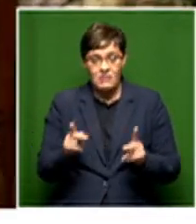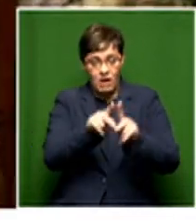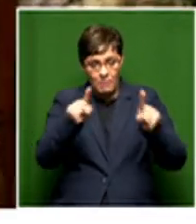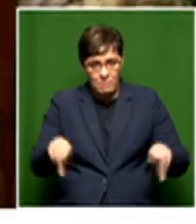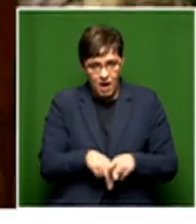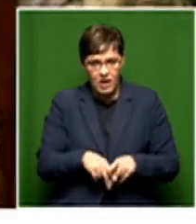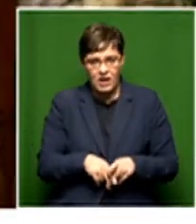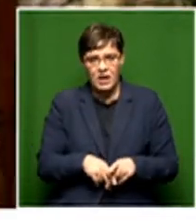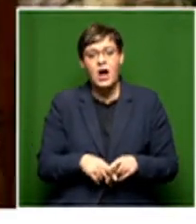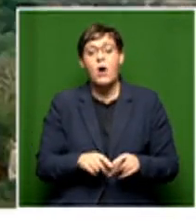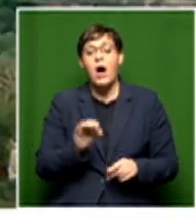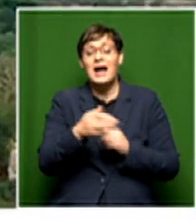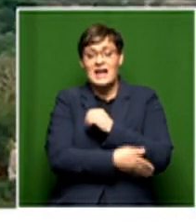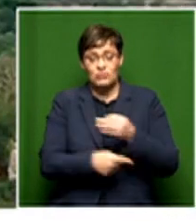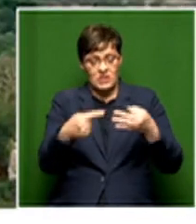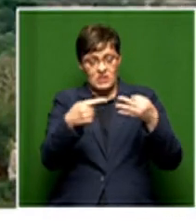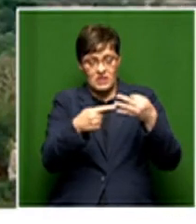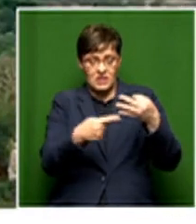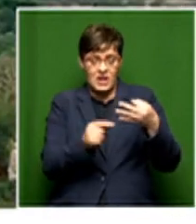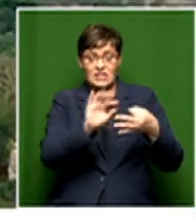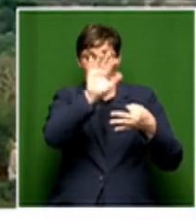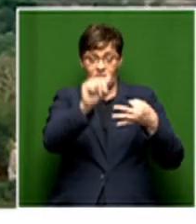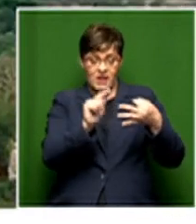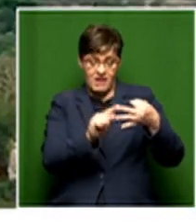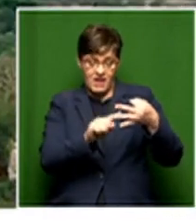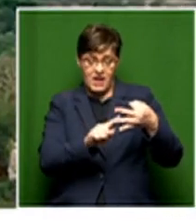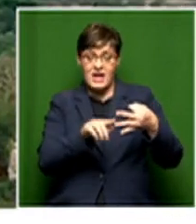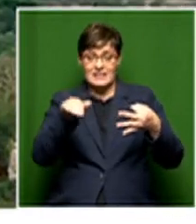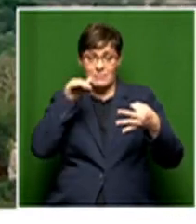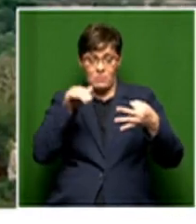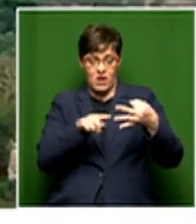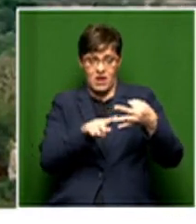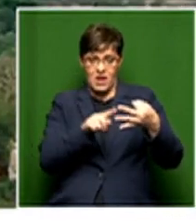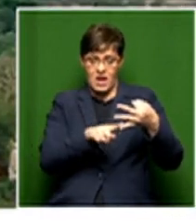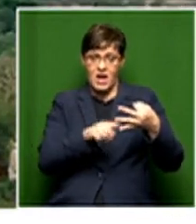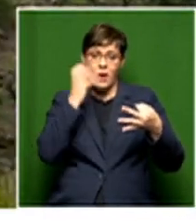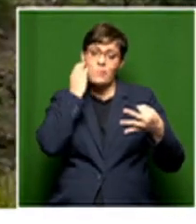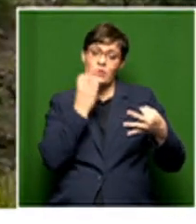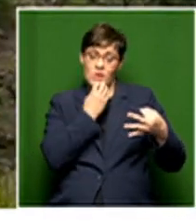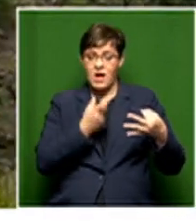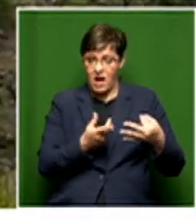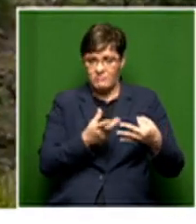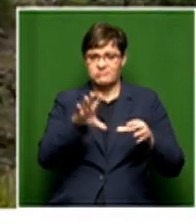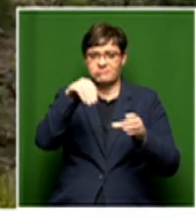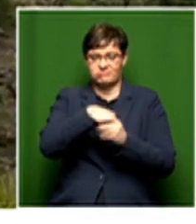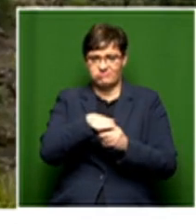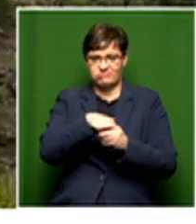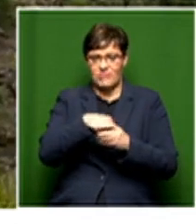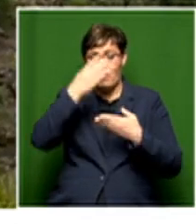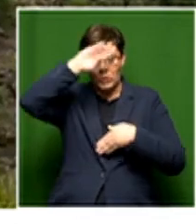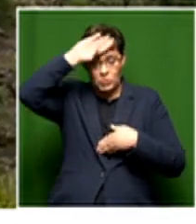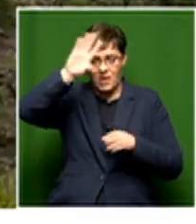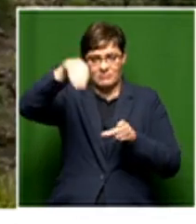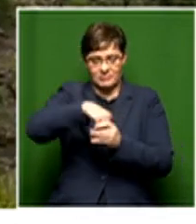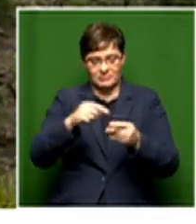also where three countries meet, namely South Africa, Zimbabwe and Botswana. So this is a really beautiful